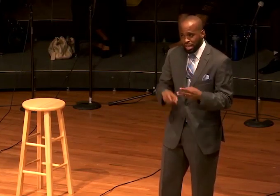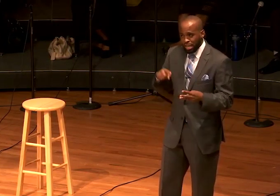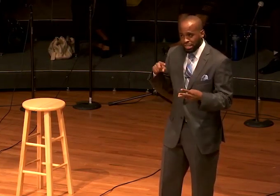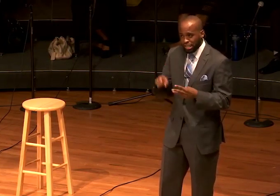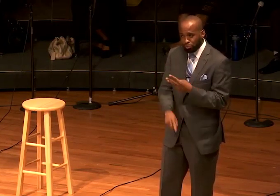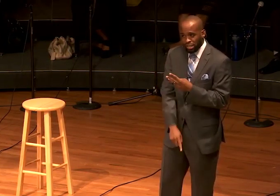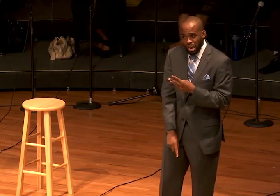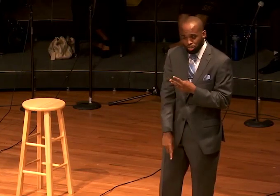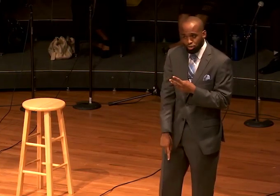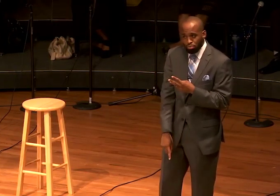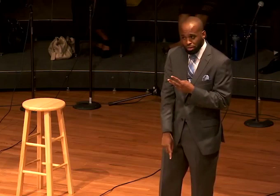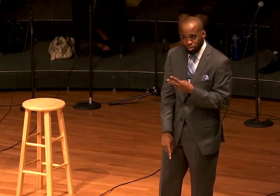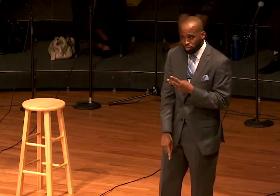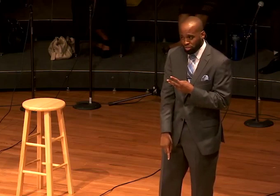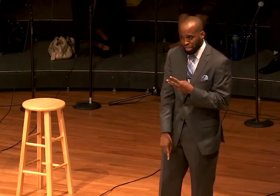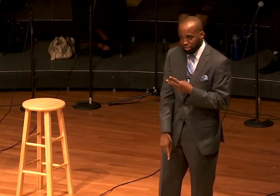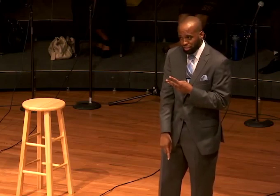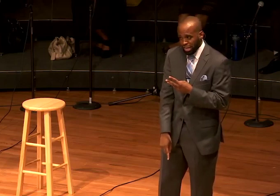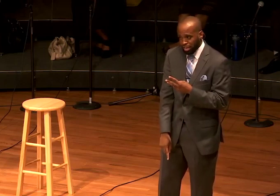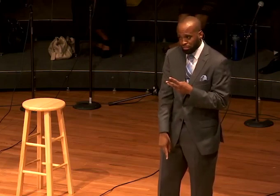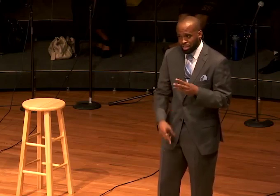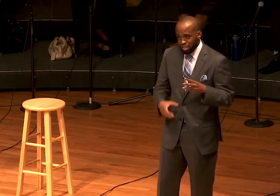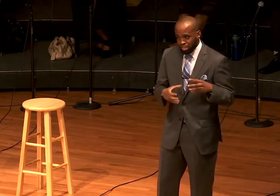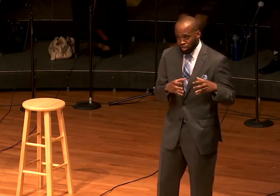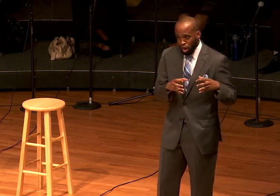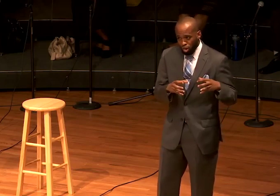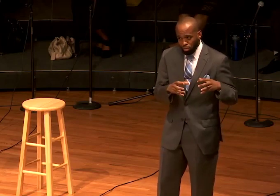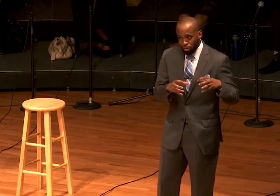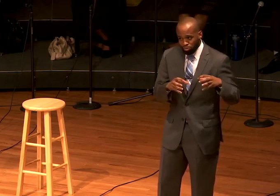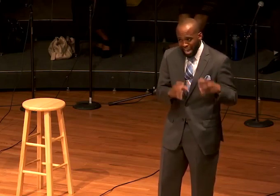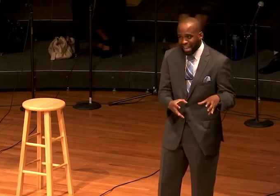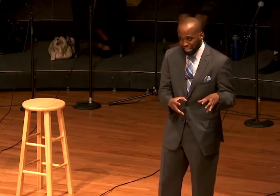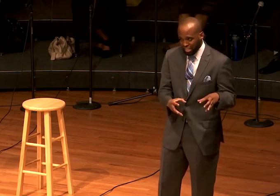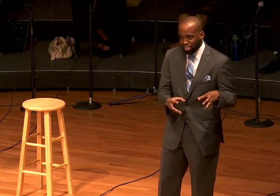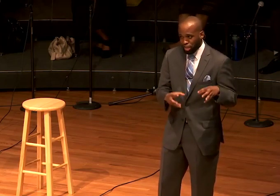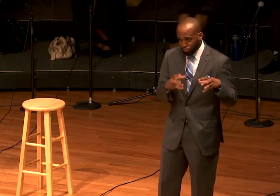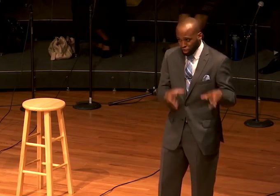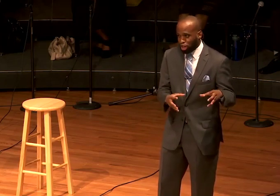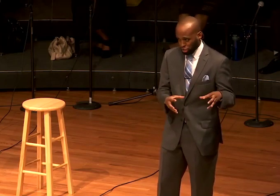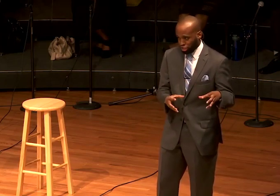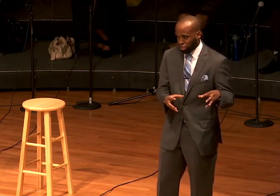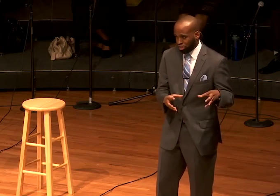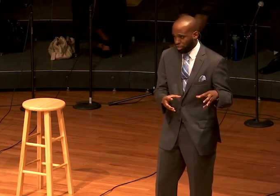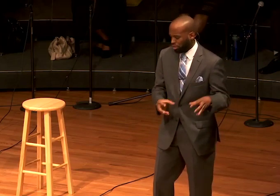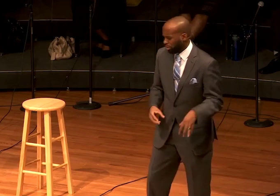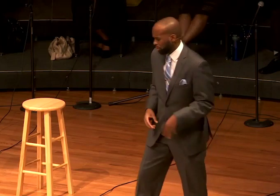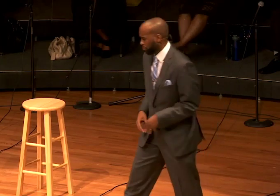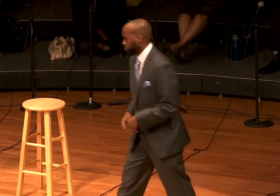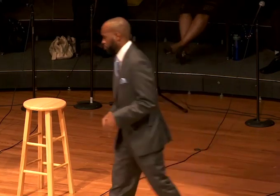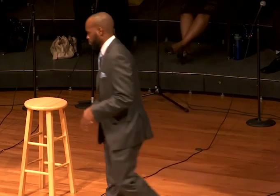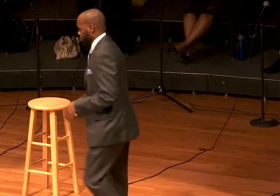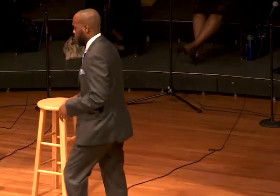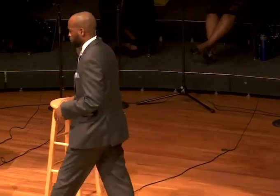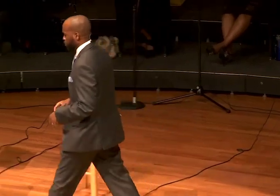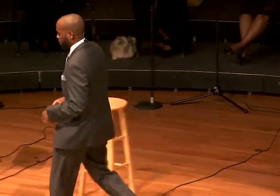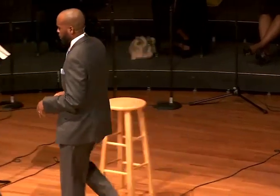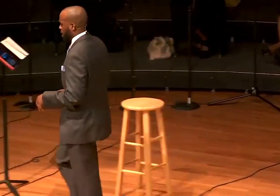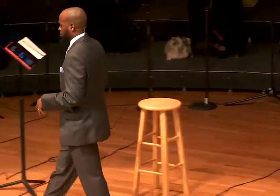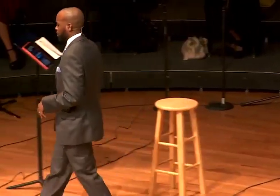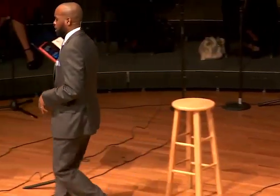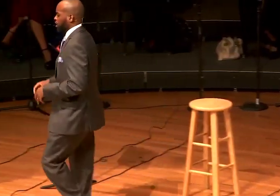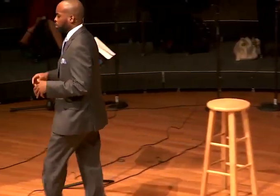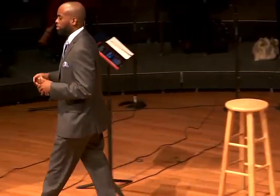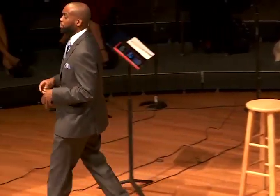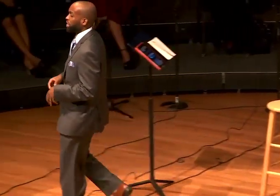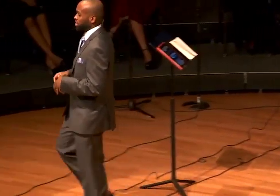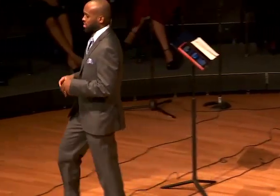name? Did we not do miracles in your name? These are all the modalities of church. Matthew